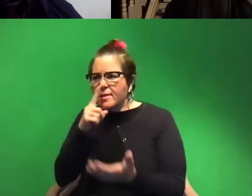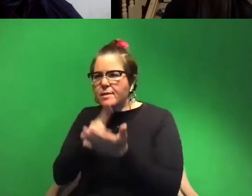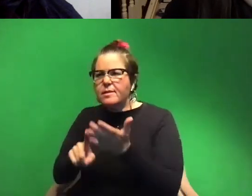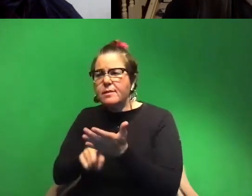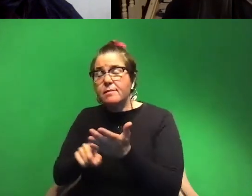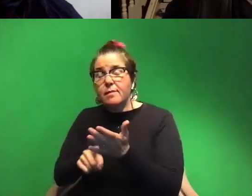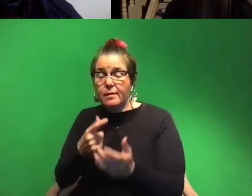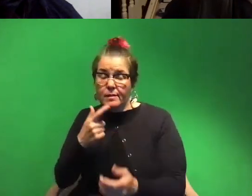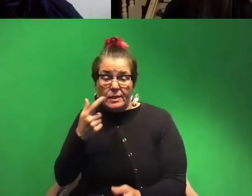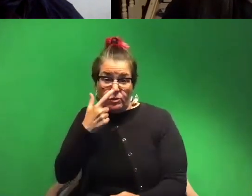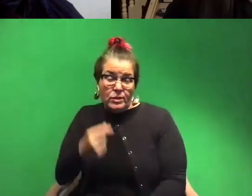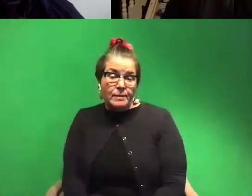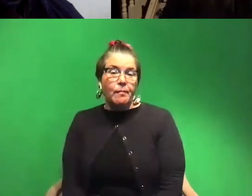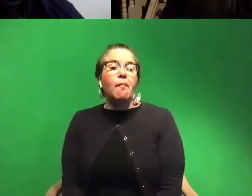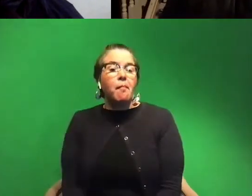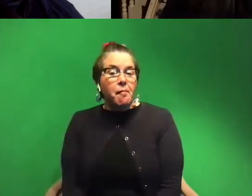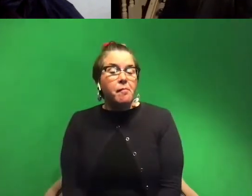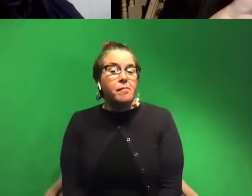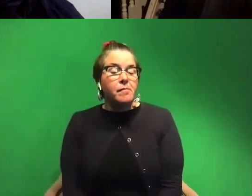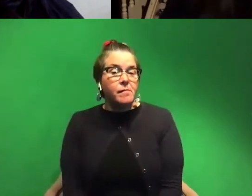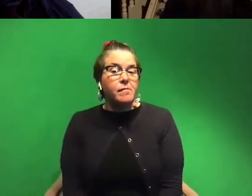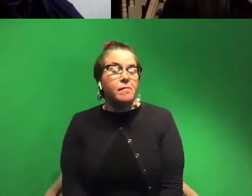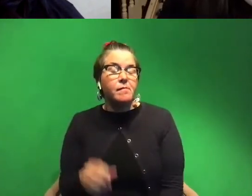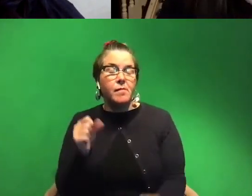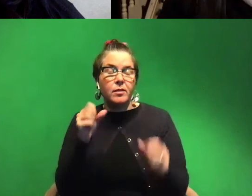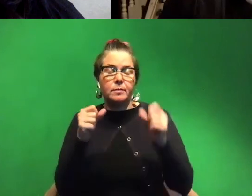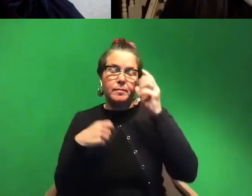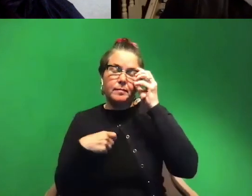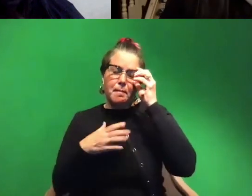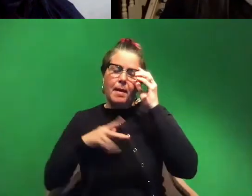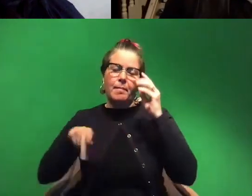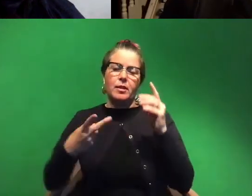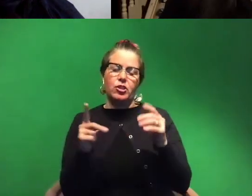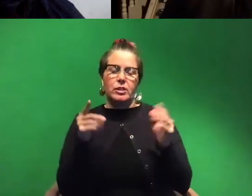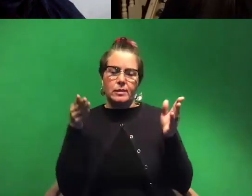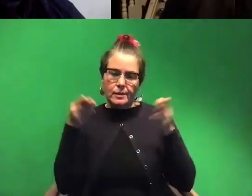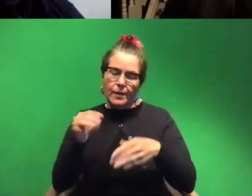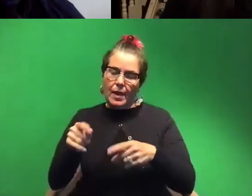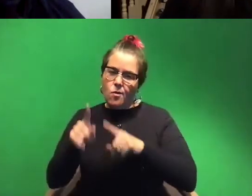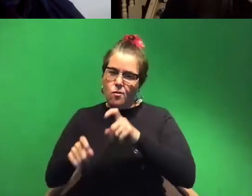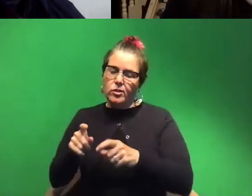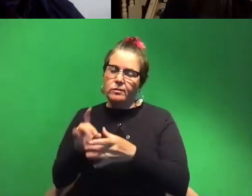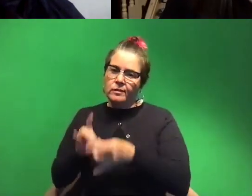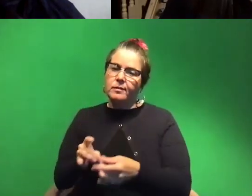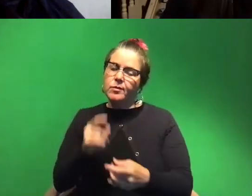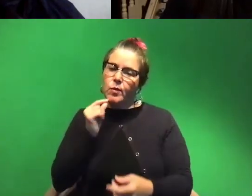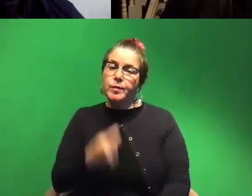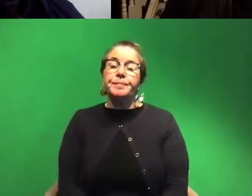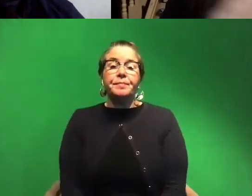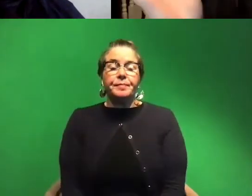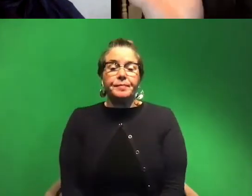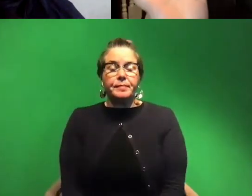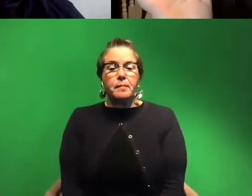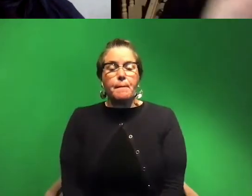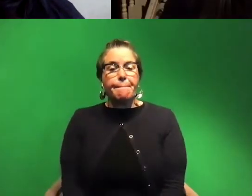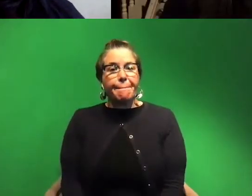interesting. Awesome. Sounds good. That I spent a fair amount of time in my PhD working on that question. So that's really cool. All right. Do you